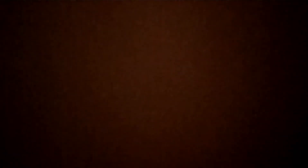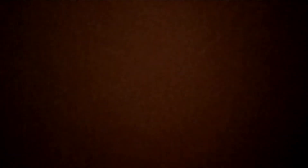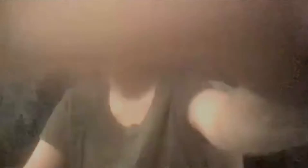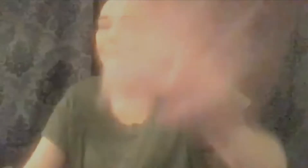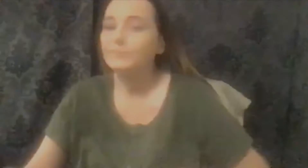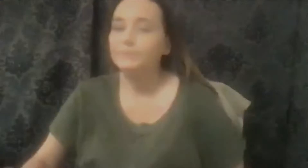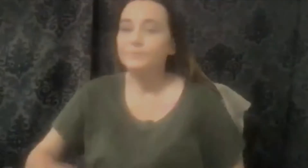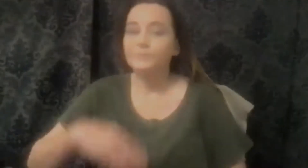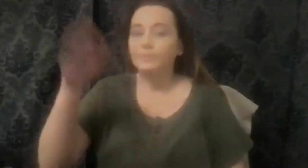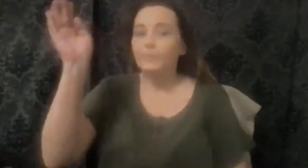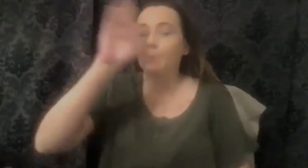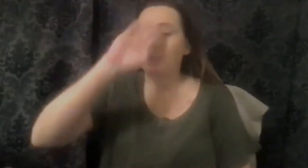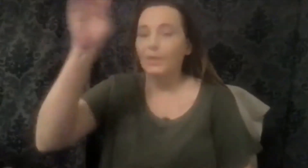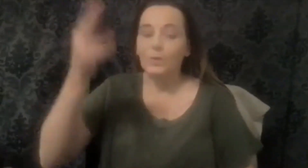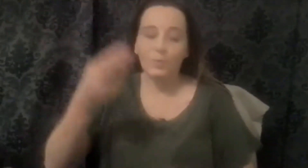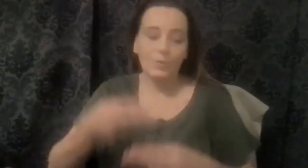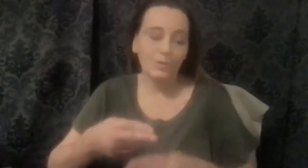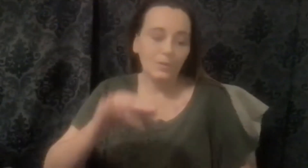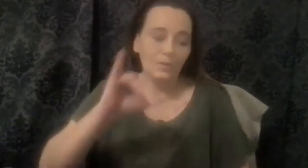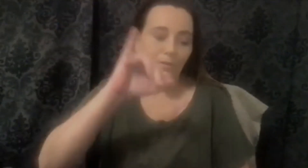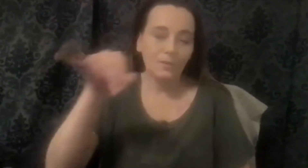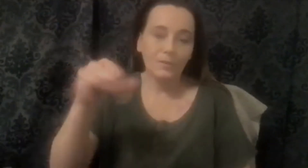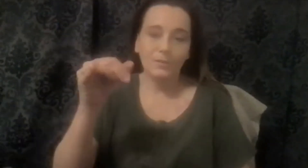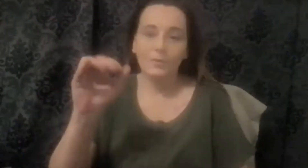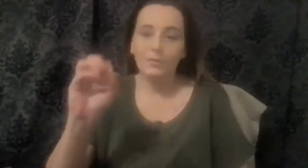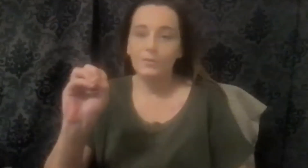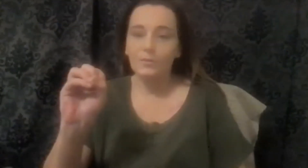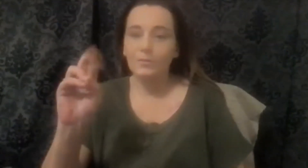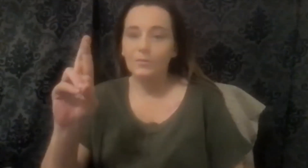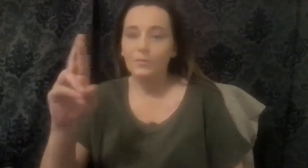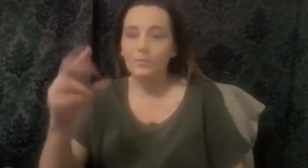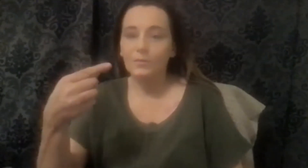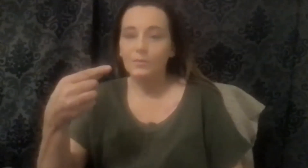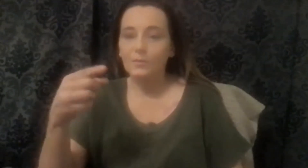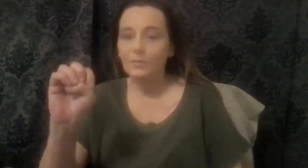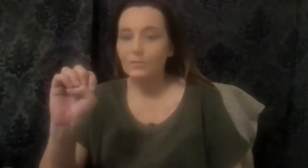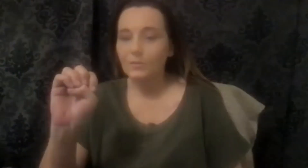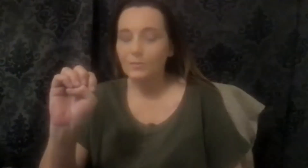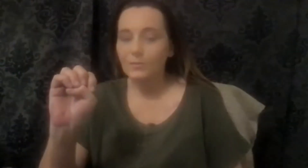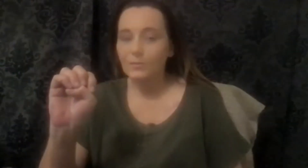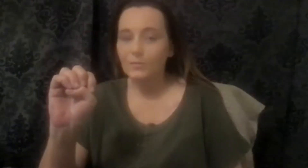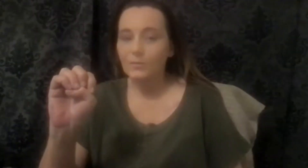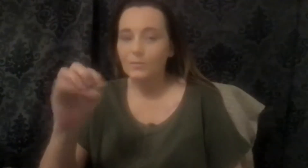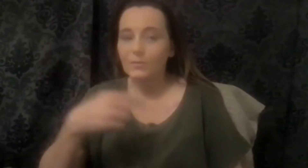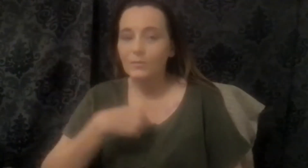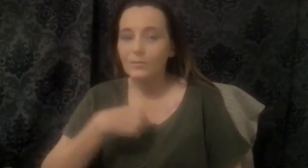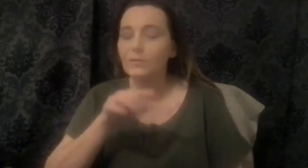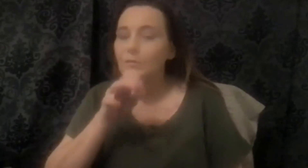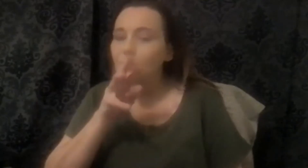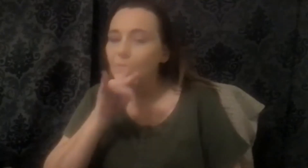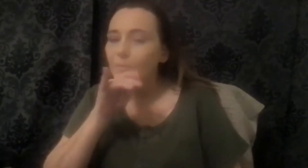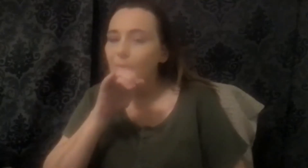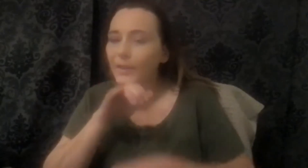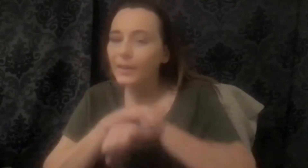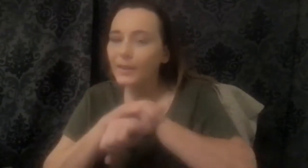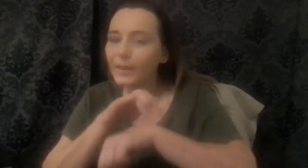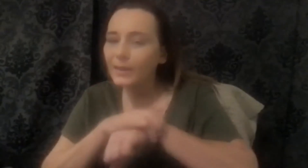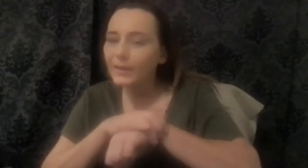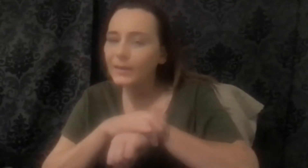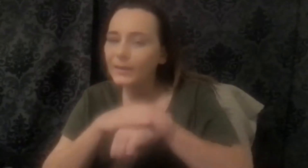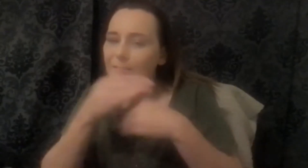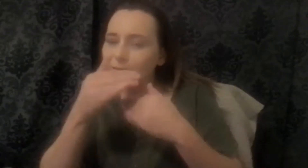Hello, my name is George. I speak English just a little